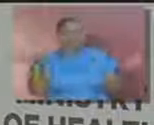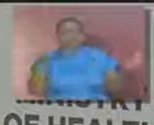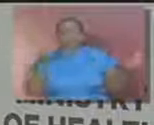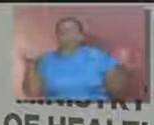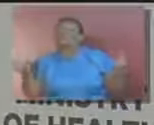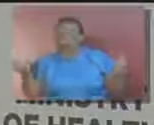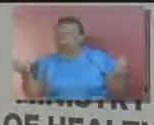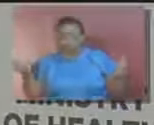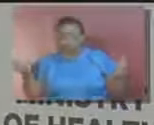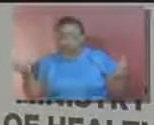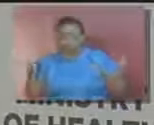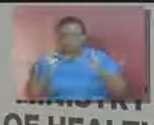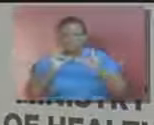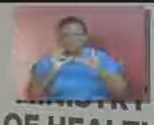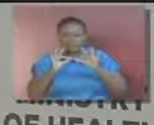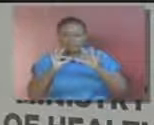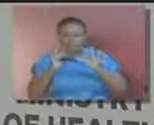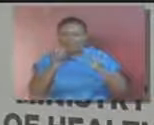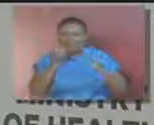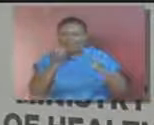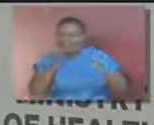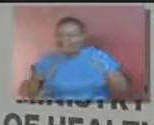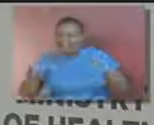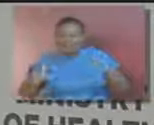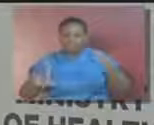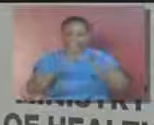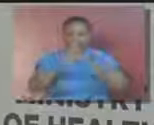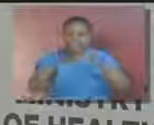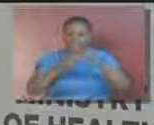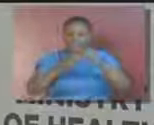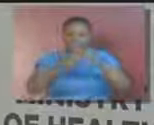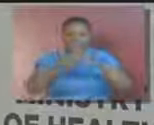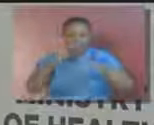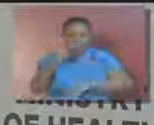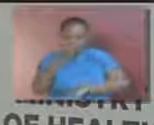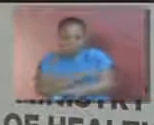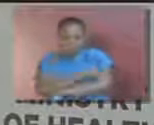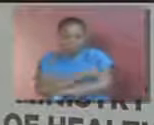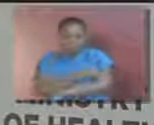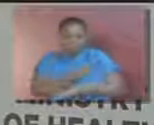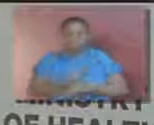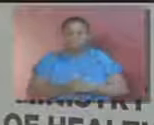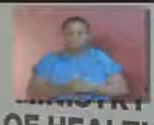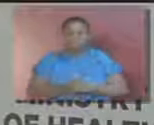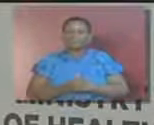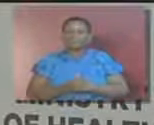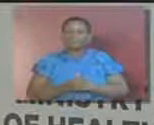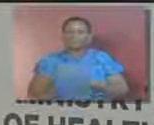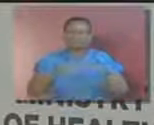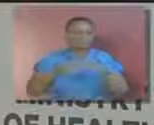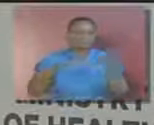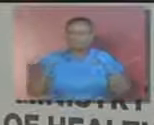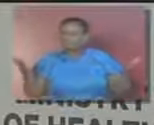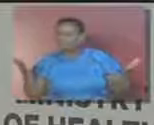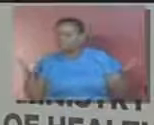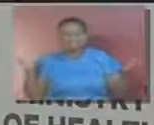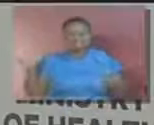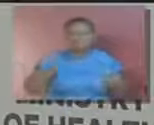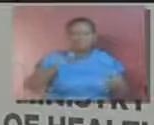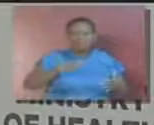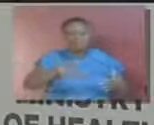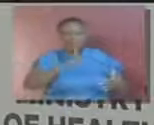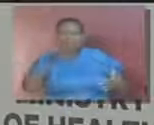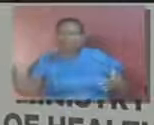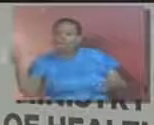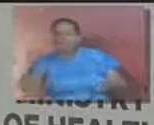rare complication. Outside of that, generally speaking, the guidelines hold the same for most vaccinations that we offer in Trinidad and